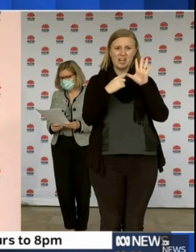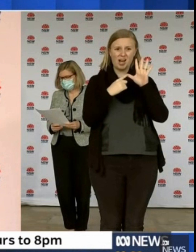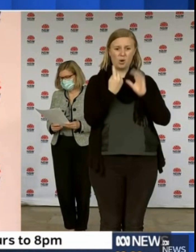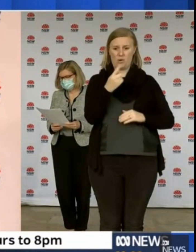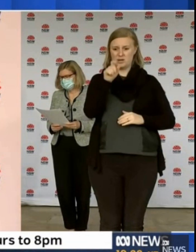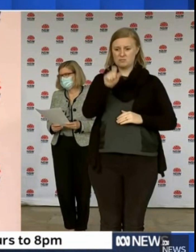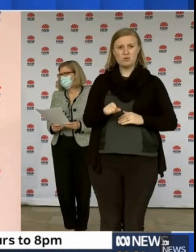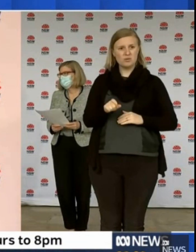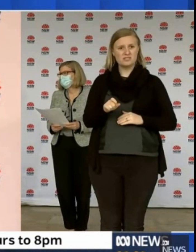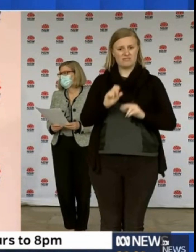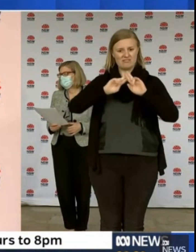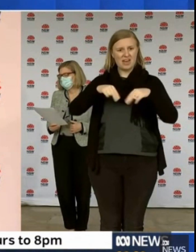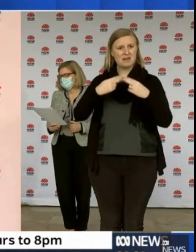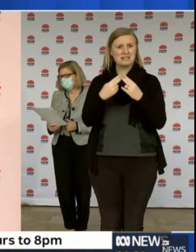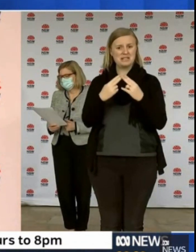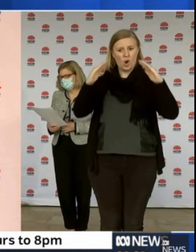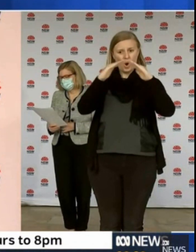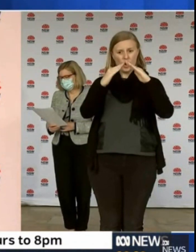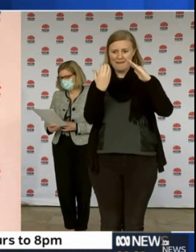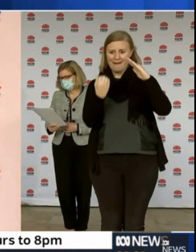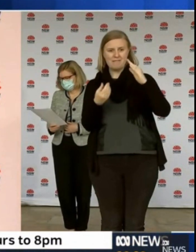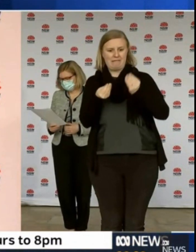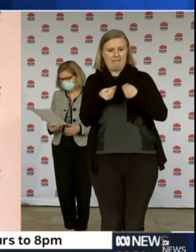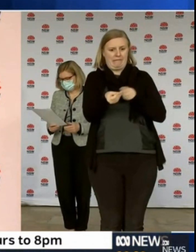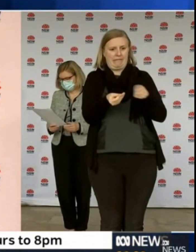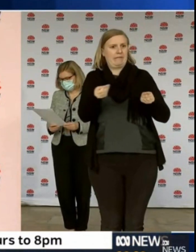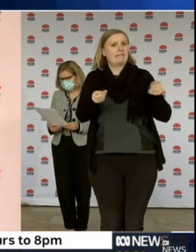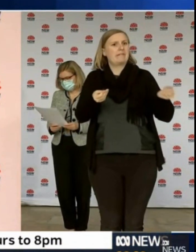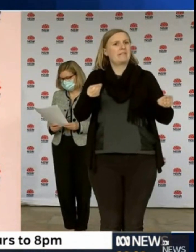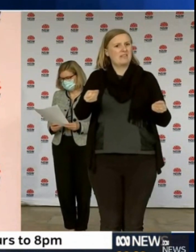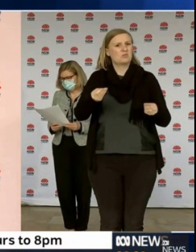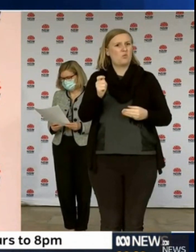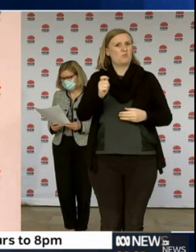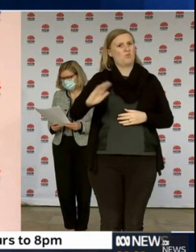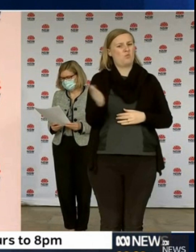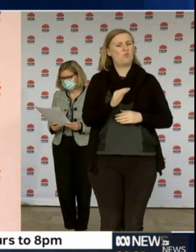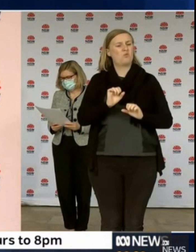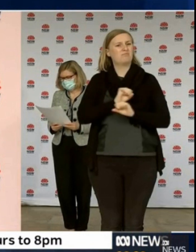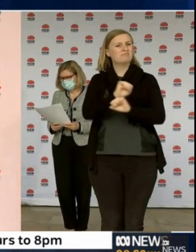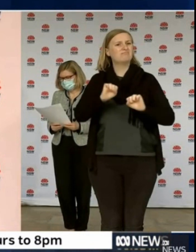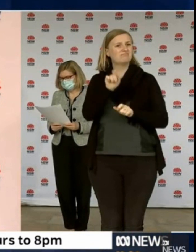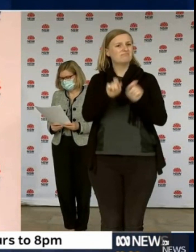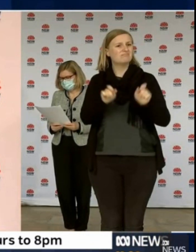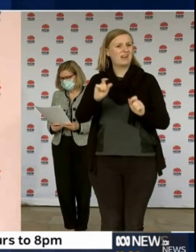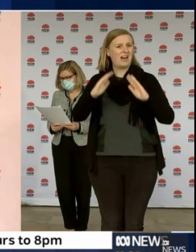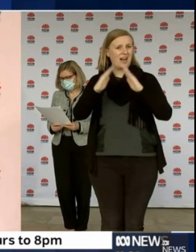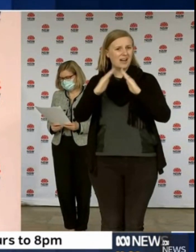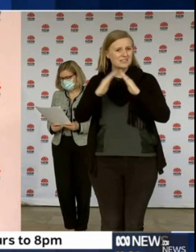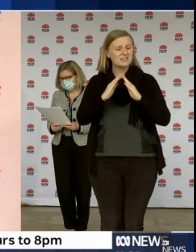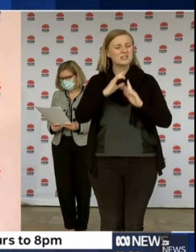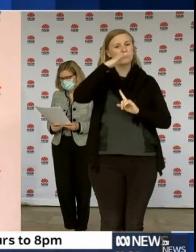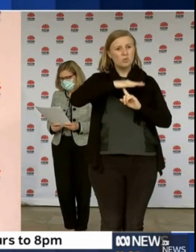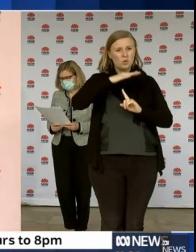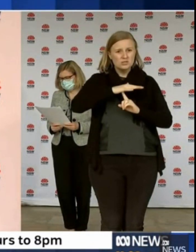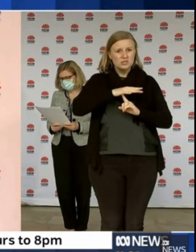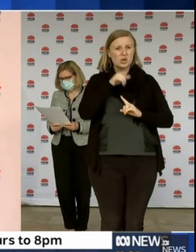households, and we're seeing a very high rate of transmissibility. So it's really important for everybody to follow the health rules, to look